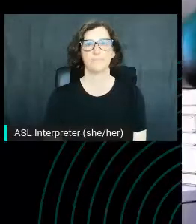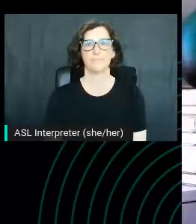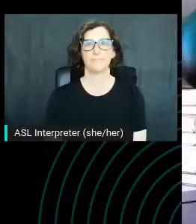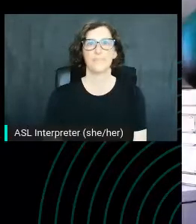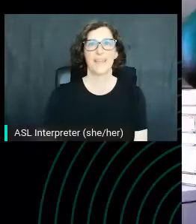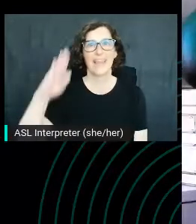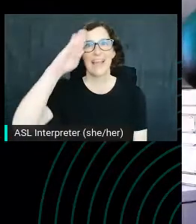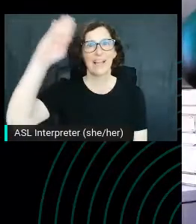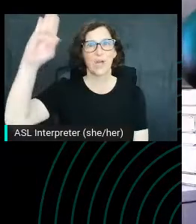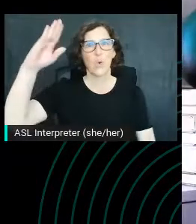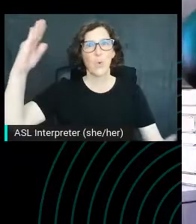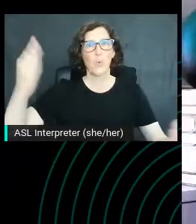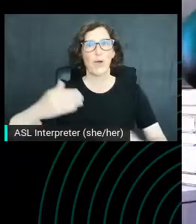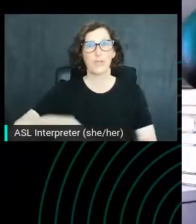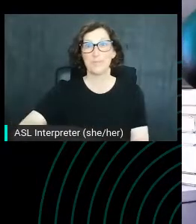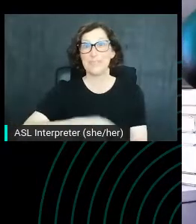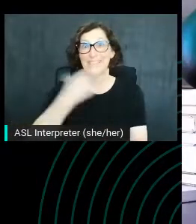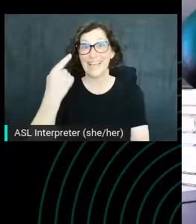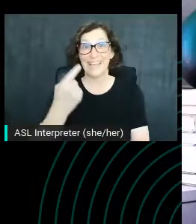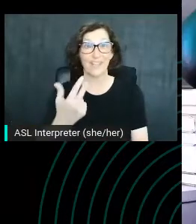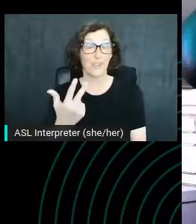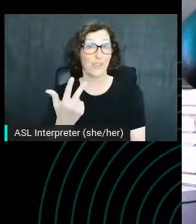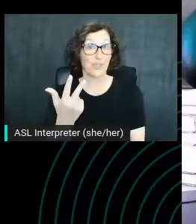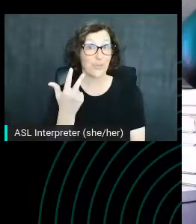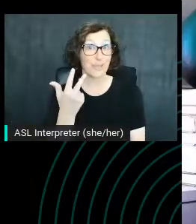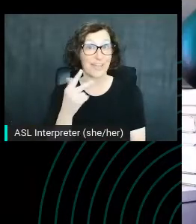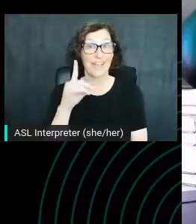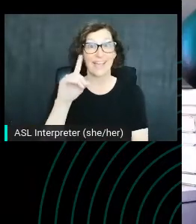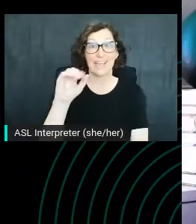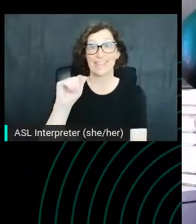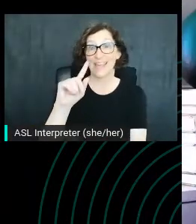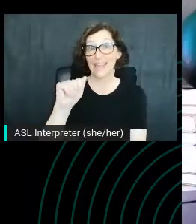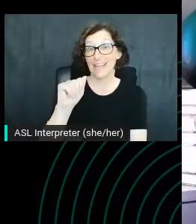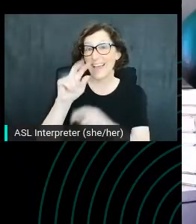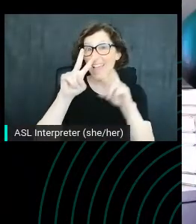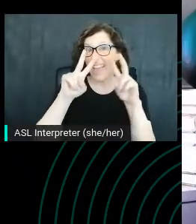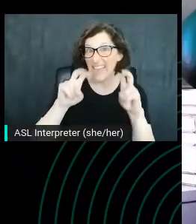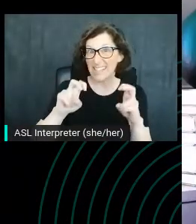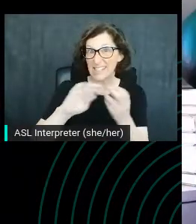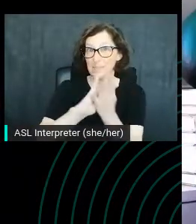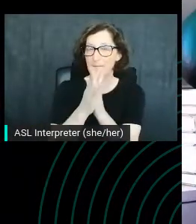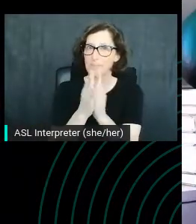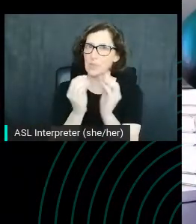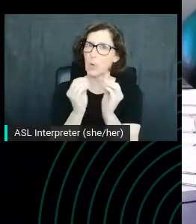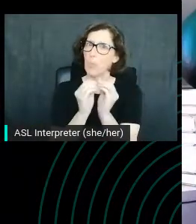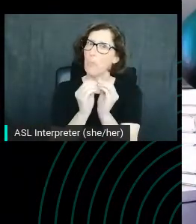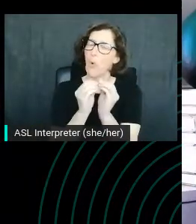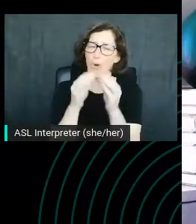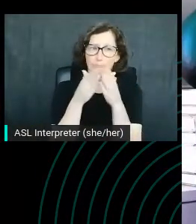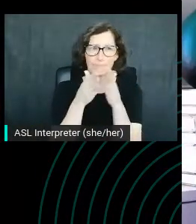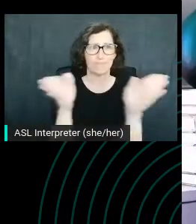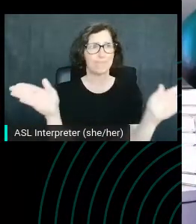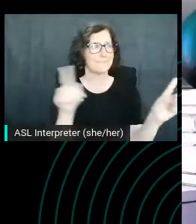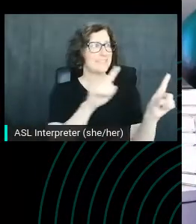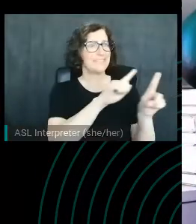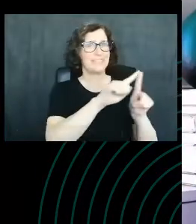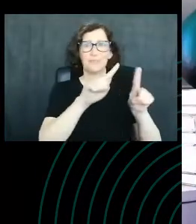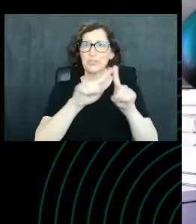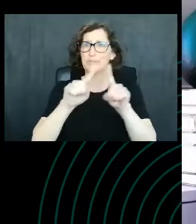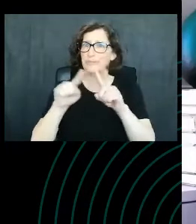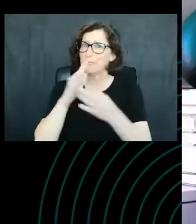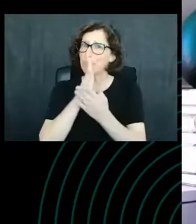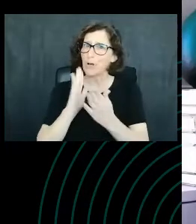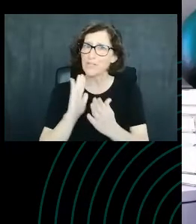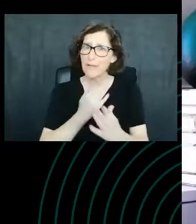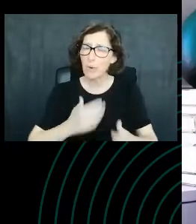Welcome to day 3. As data and analytics becomes more pervasive across all aspects of our lives,